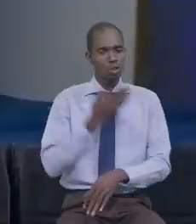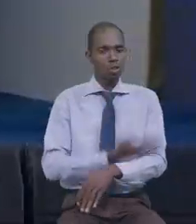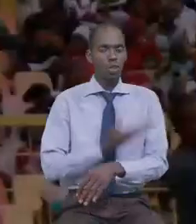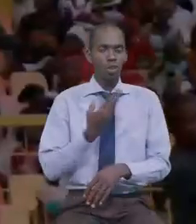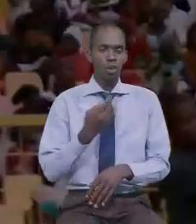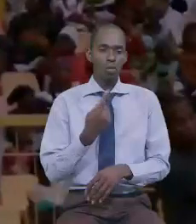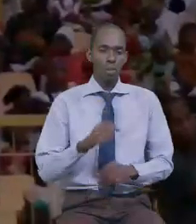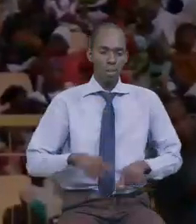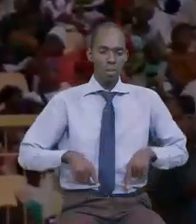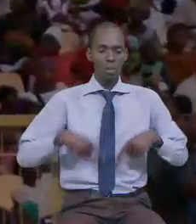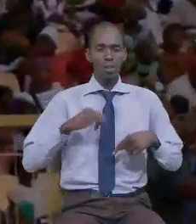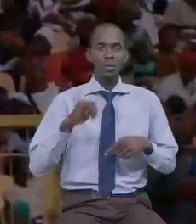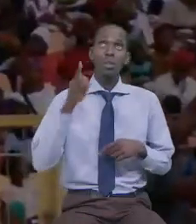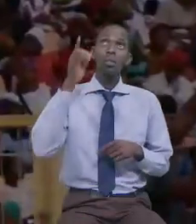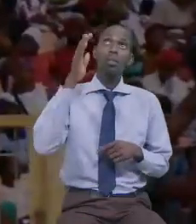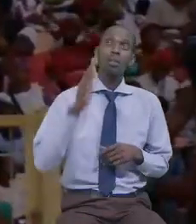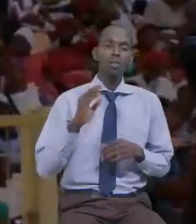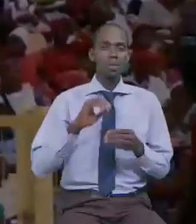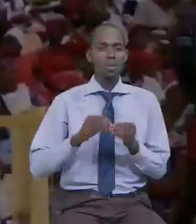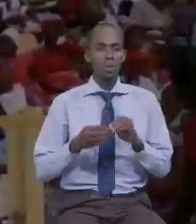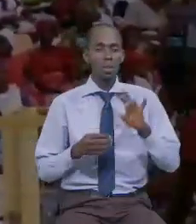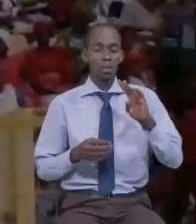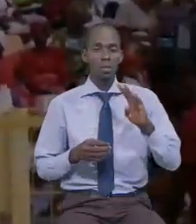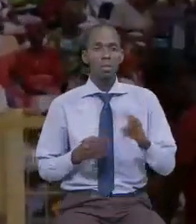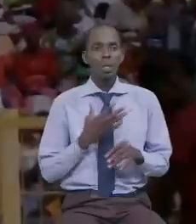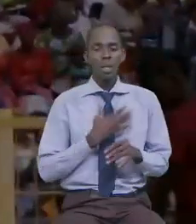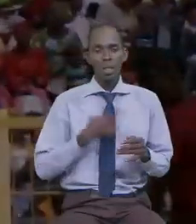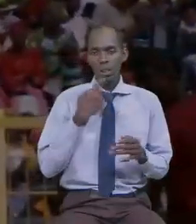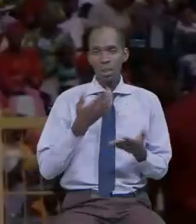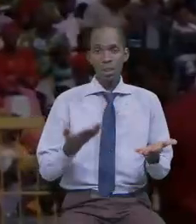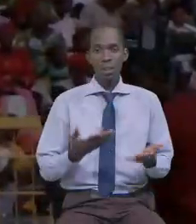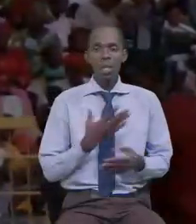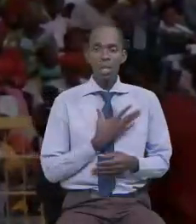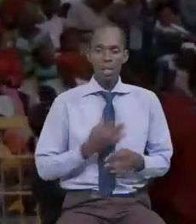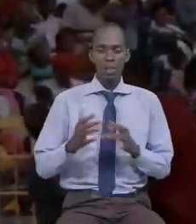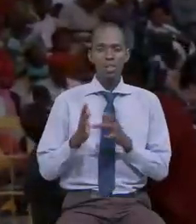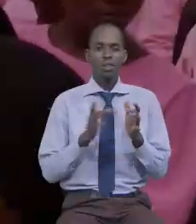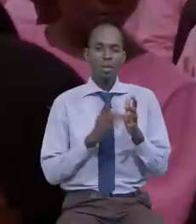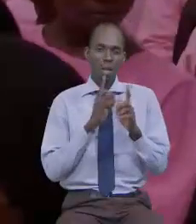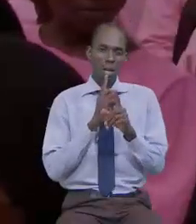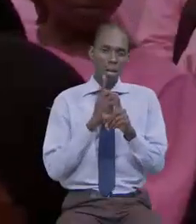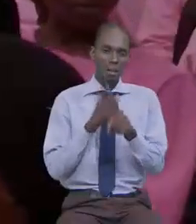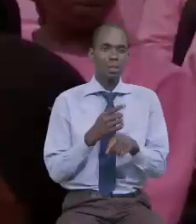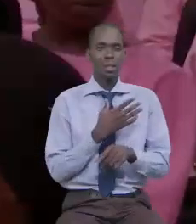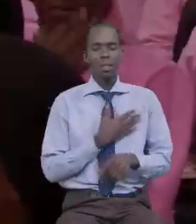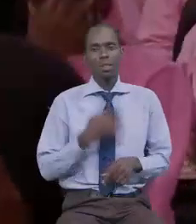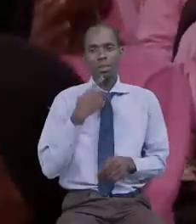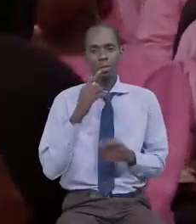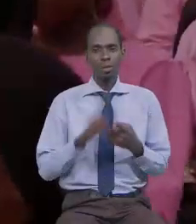verse 17. It says there, and Jesus answered and said unto